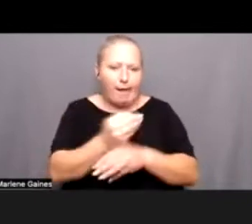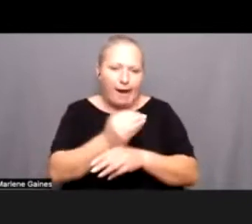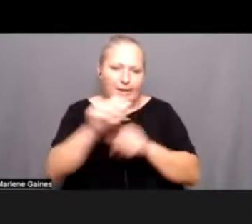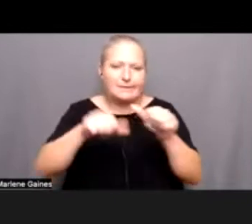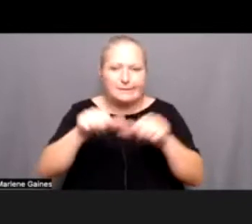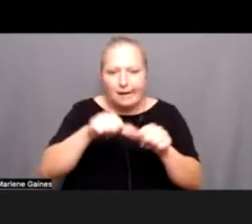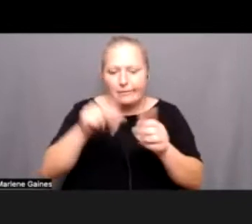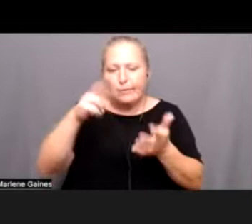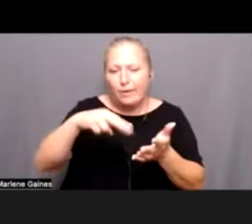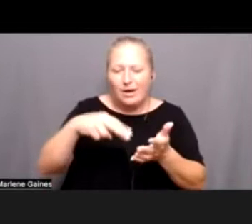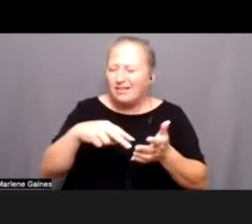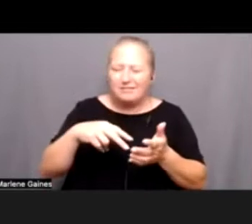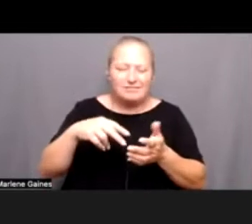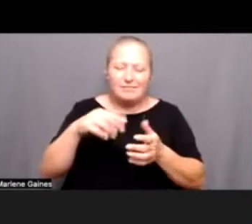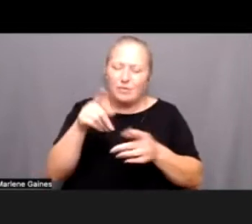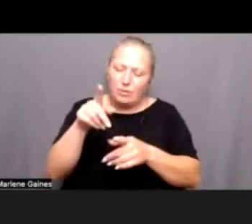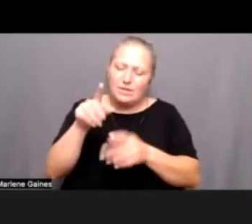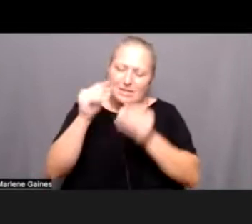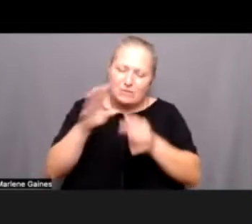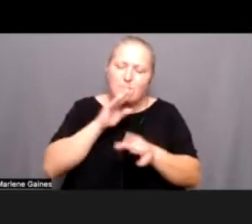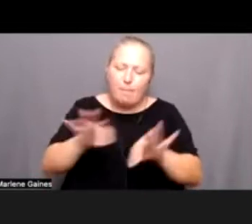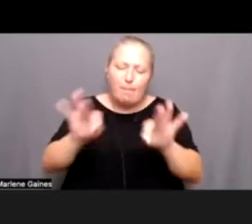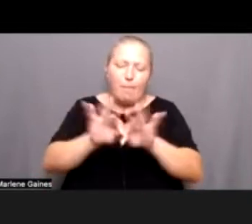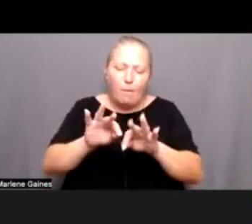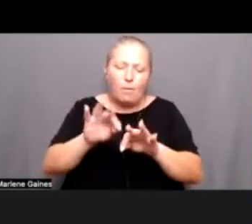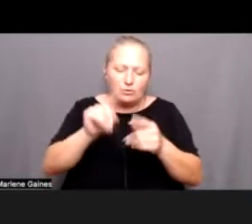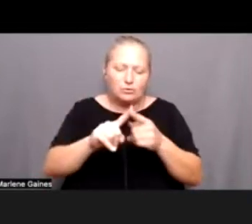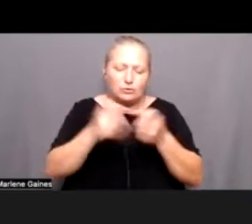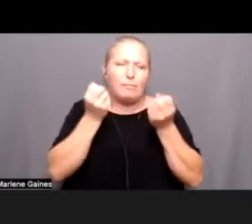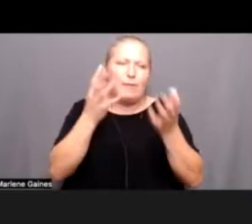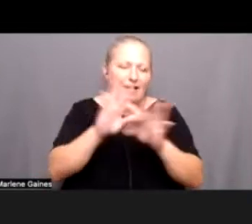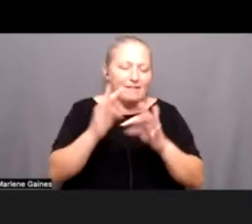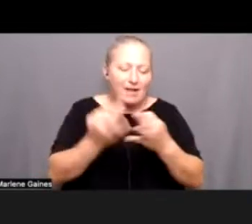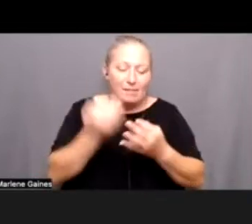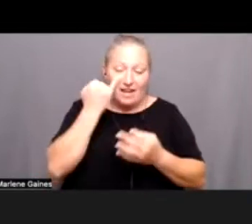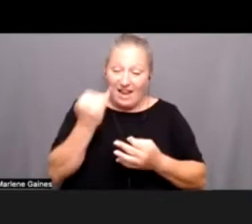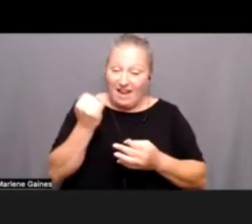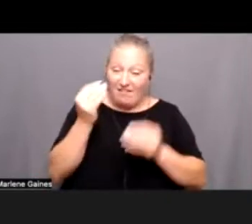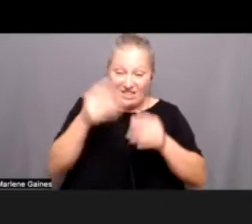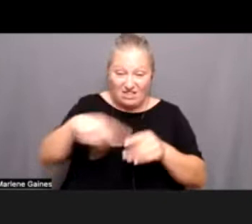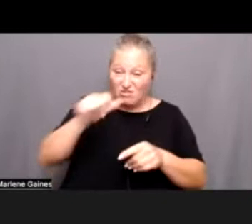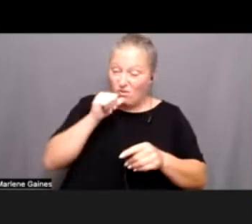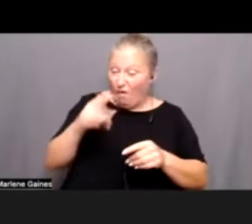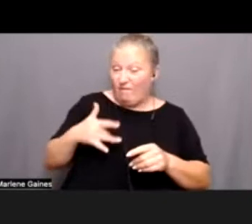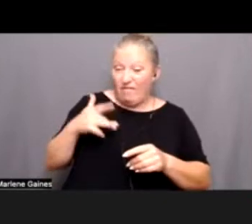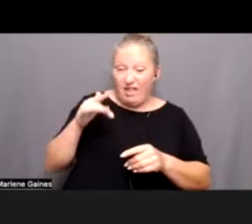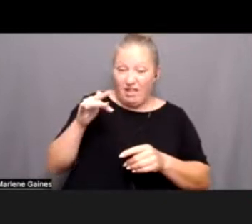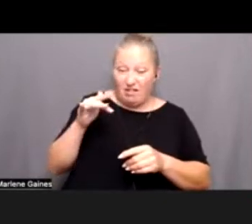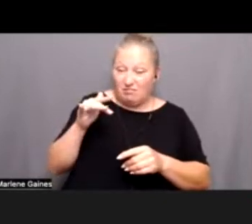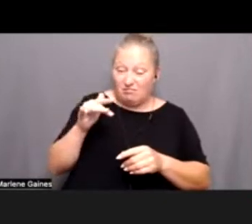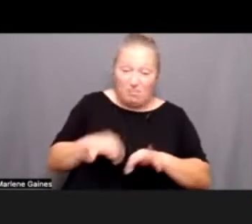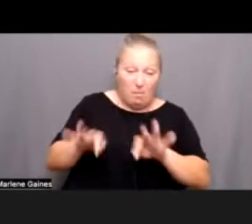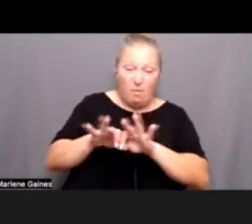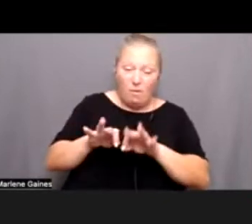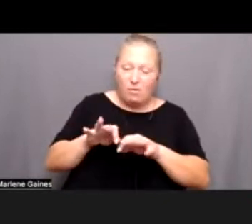You just mean so much to so many families. And you know, if you're not feeling that every day from everybody, you